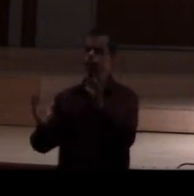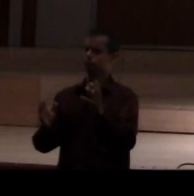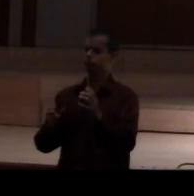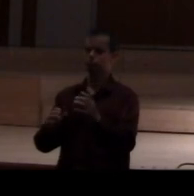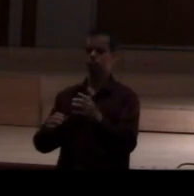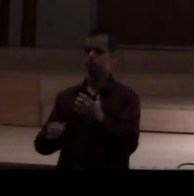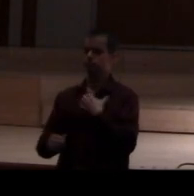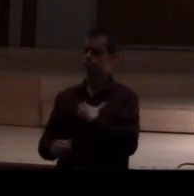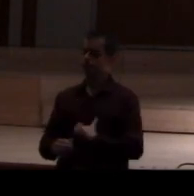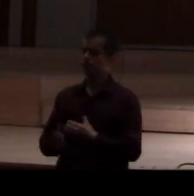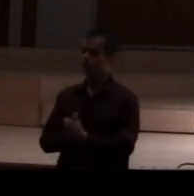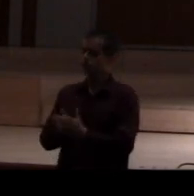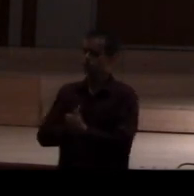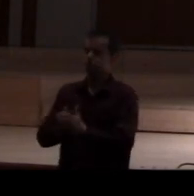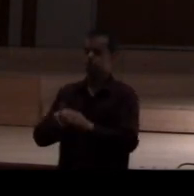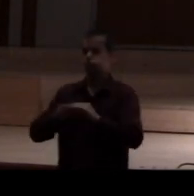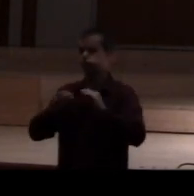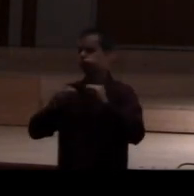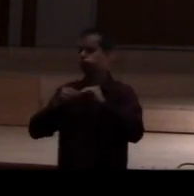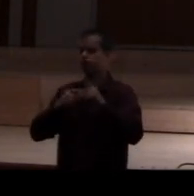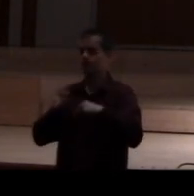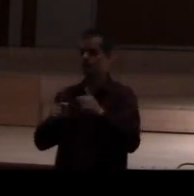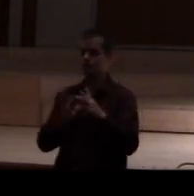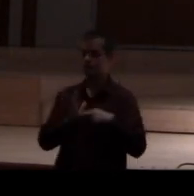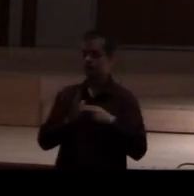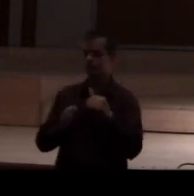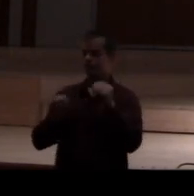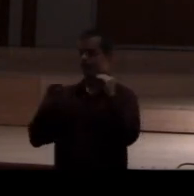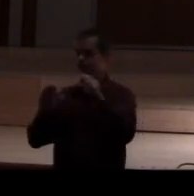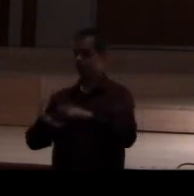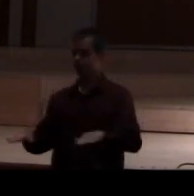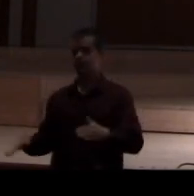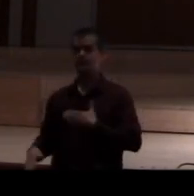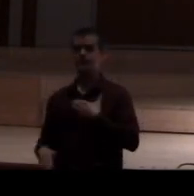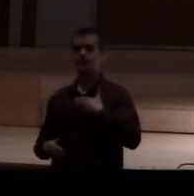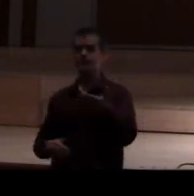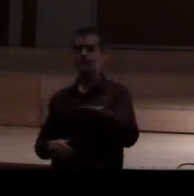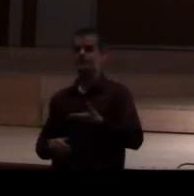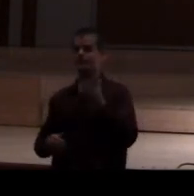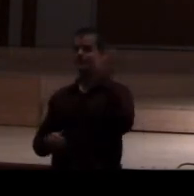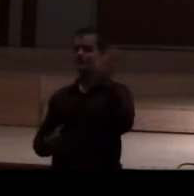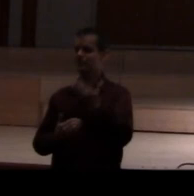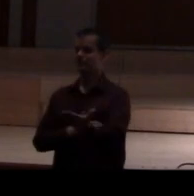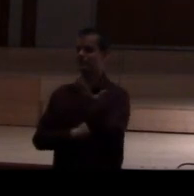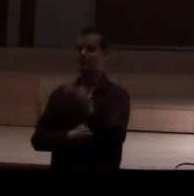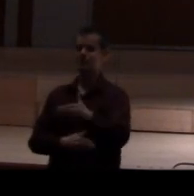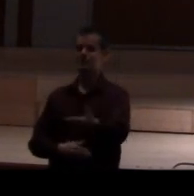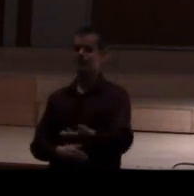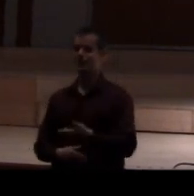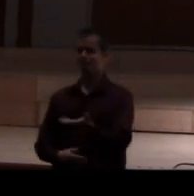in literacy and teaching children. And we're thrilled to have her speak again this morning. Welcome, Adora.